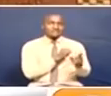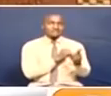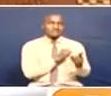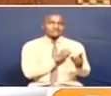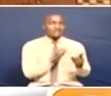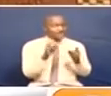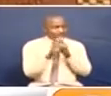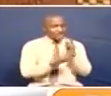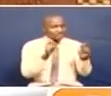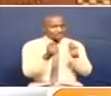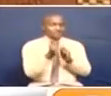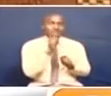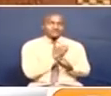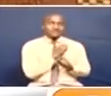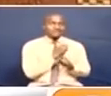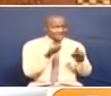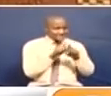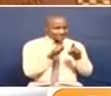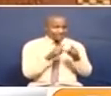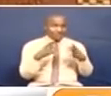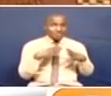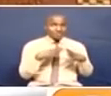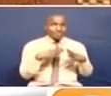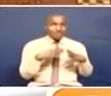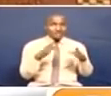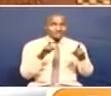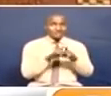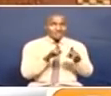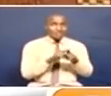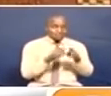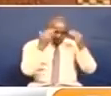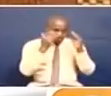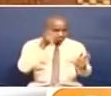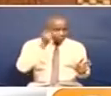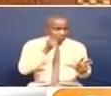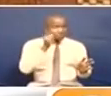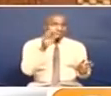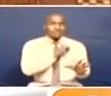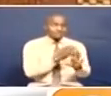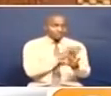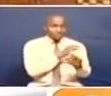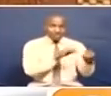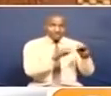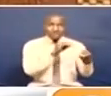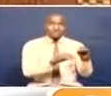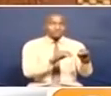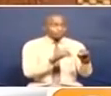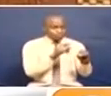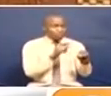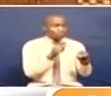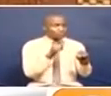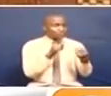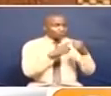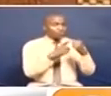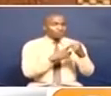changed. And those same people missed the ruling of the Court of Appeal before the election, the one that was made in June, about